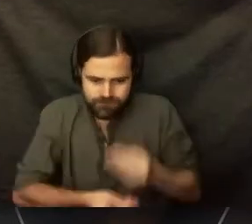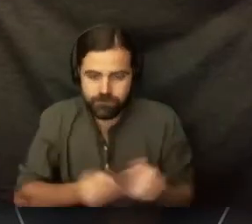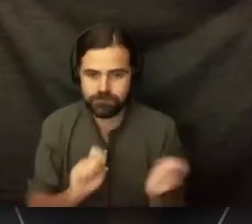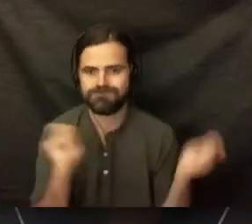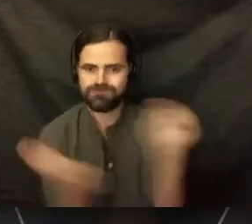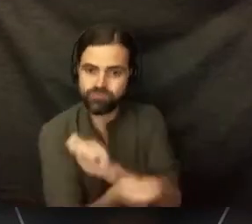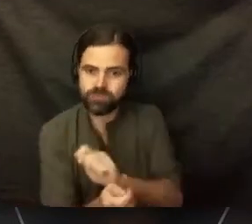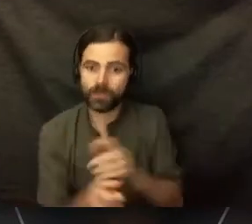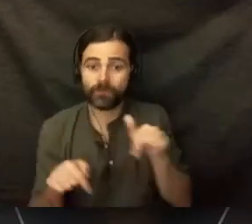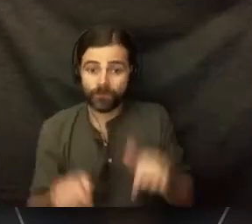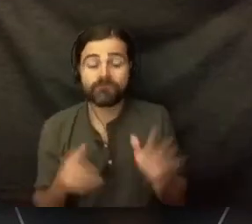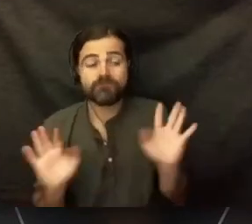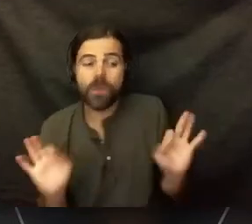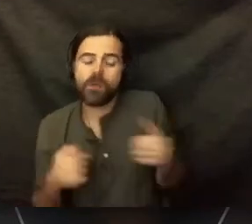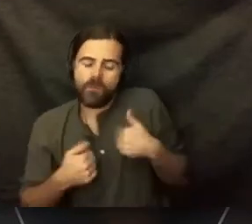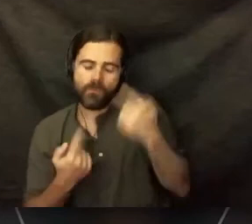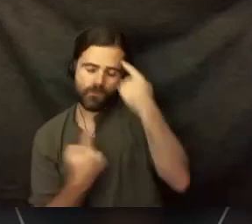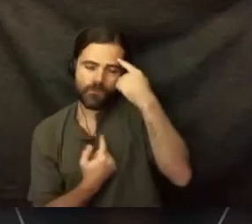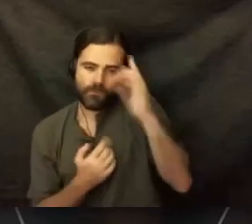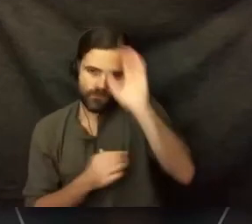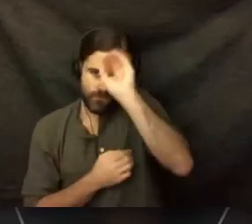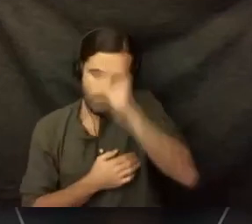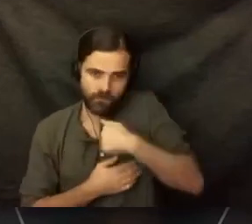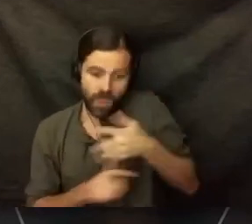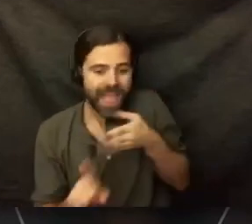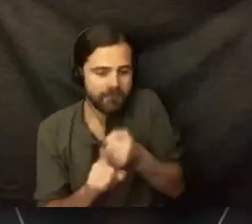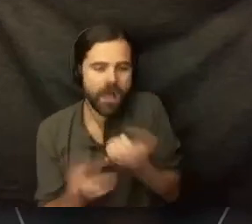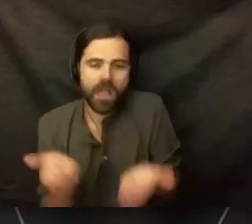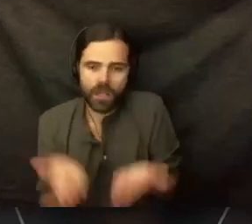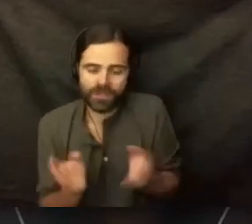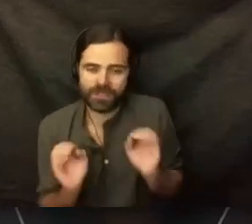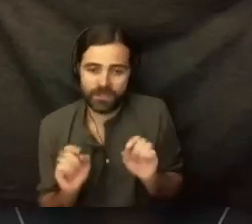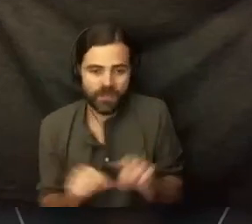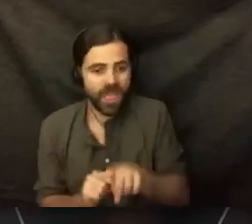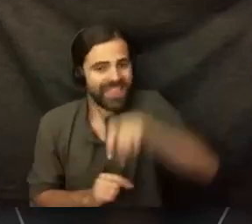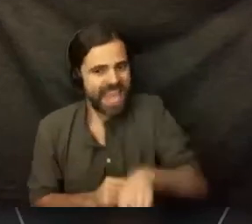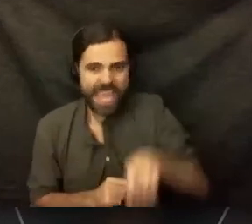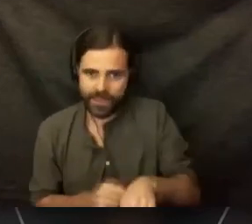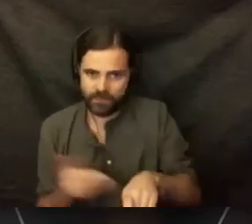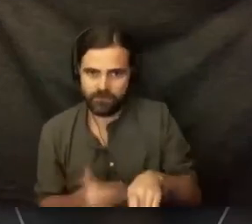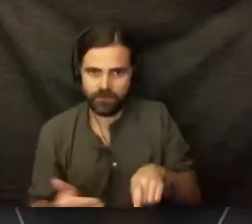to me is both the opportunity that we sit in and the necessity of where we sit as well. So with that, I